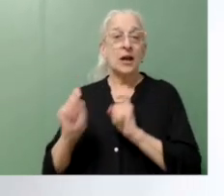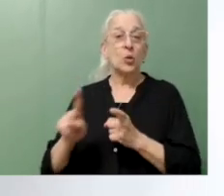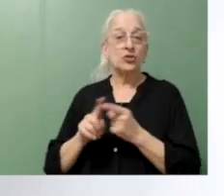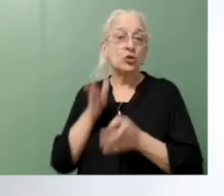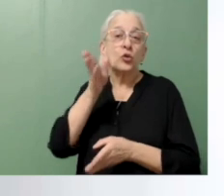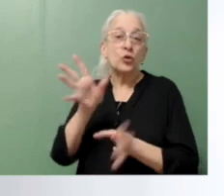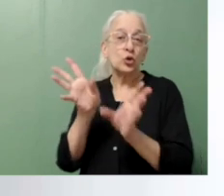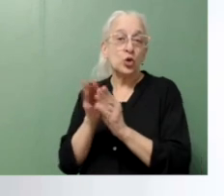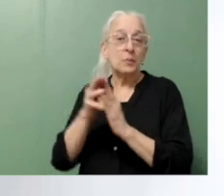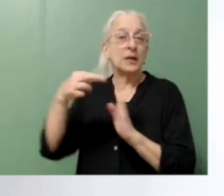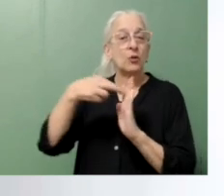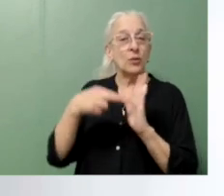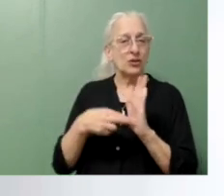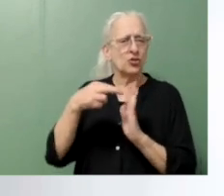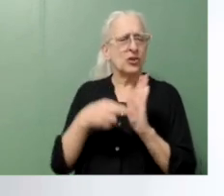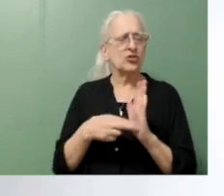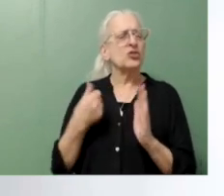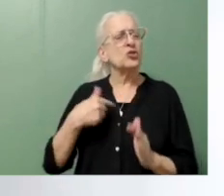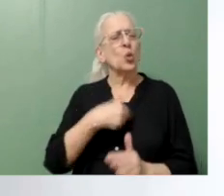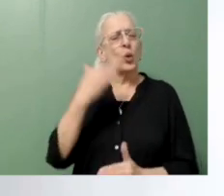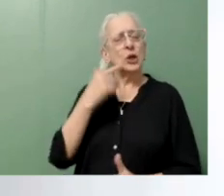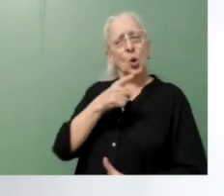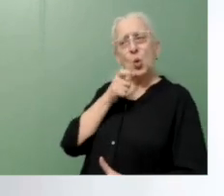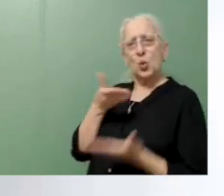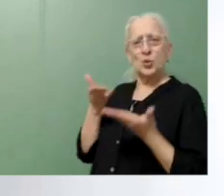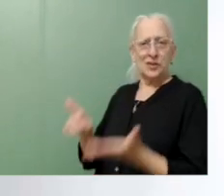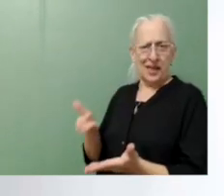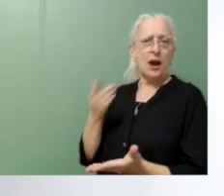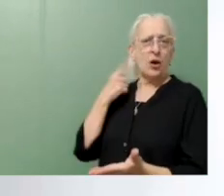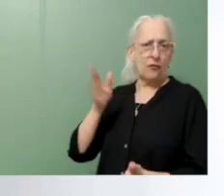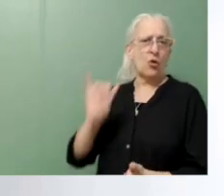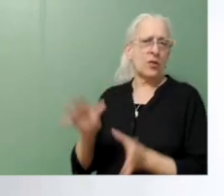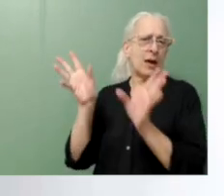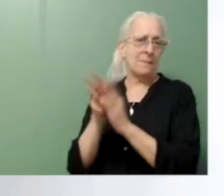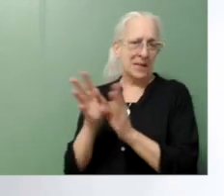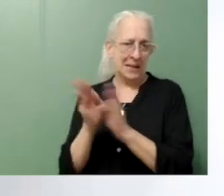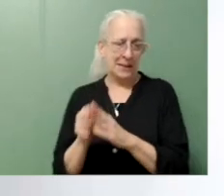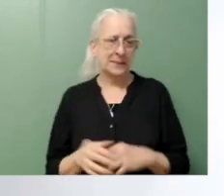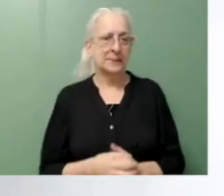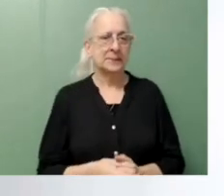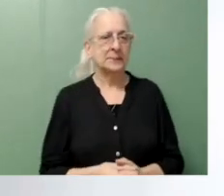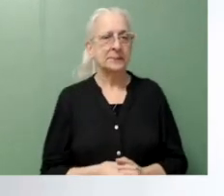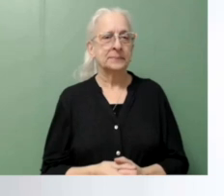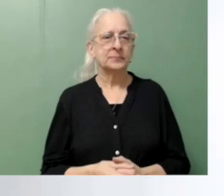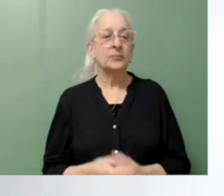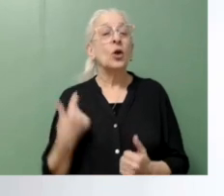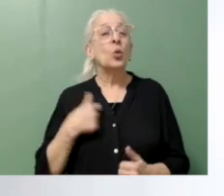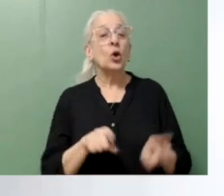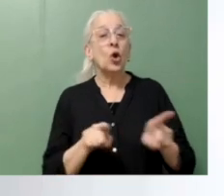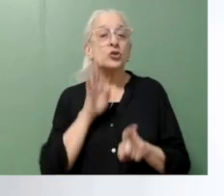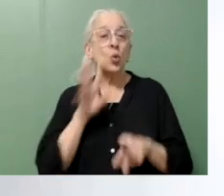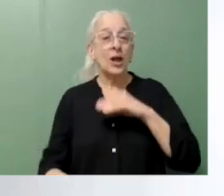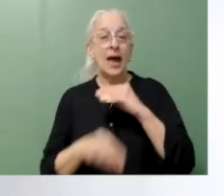meeting registrations to get a better sense of who's attending the evening community meetings. We're also going to